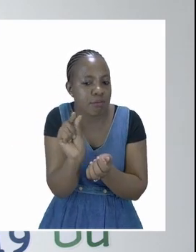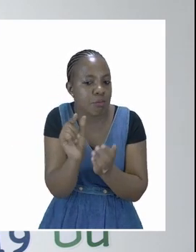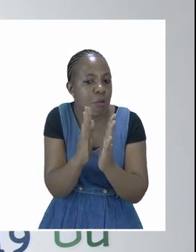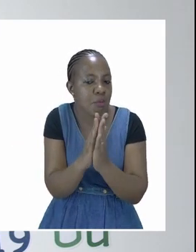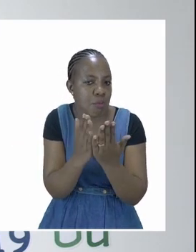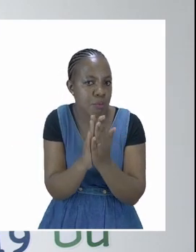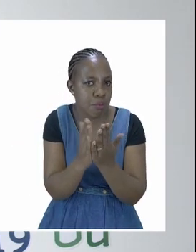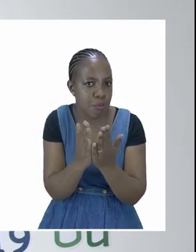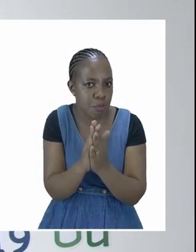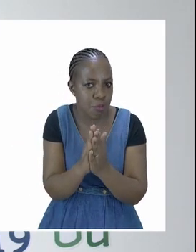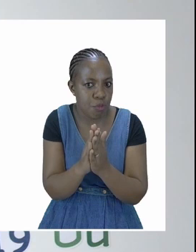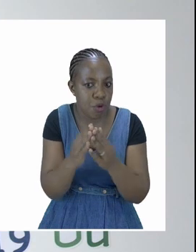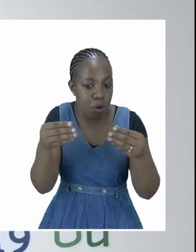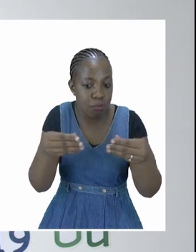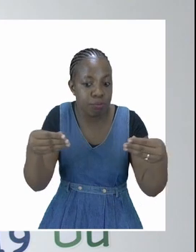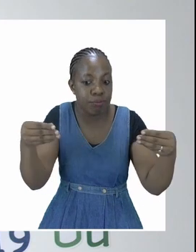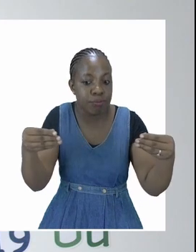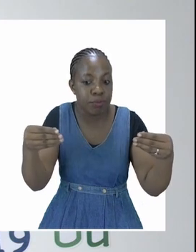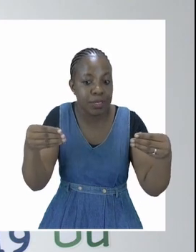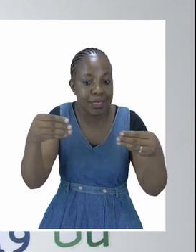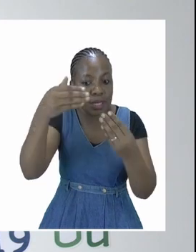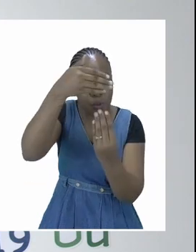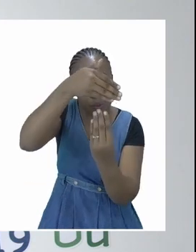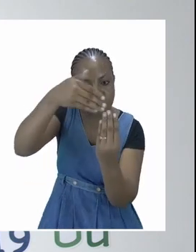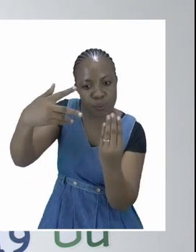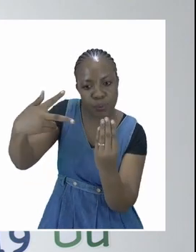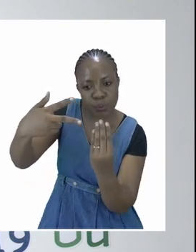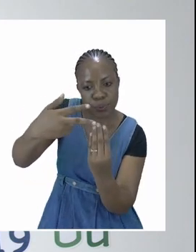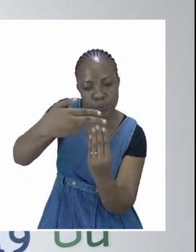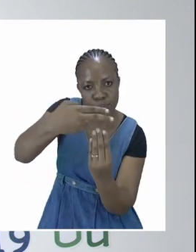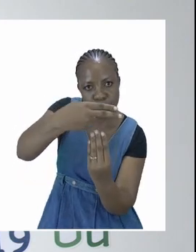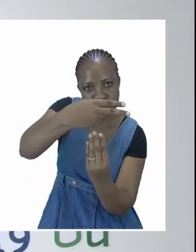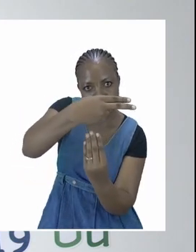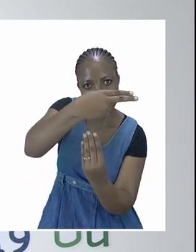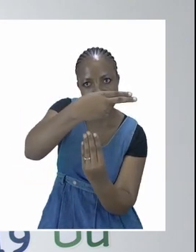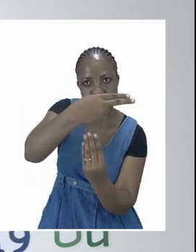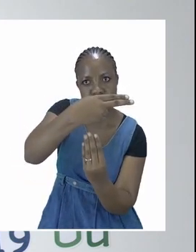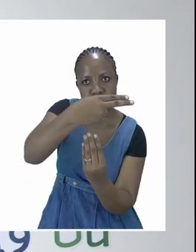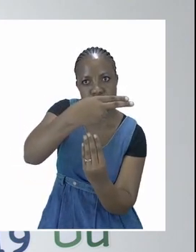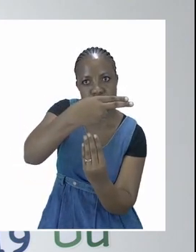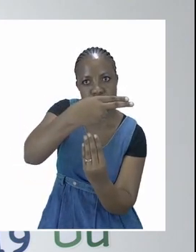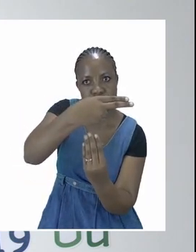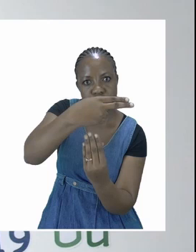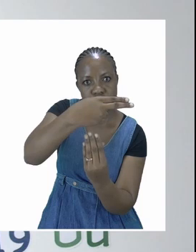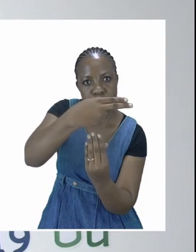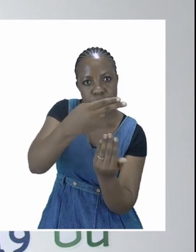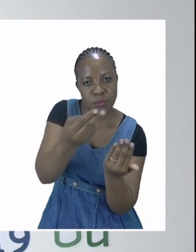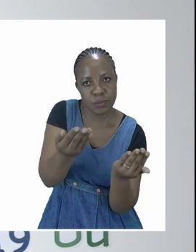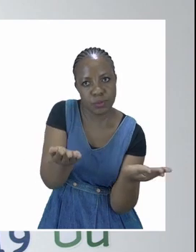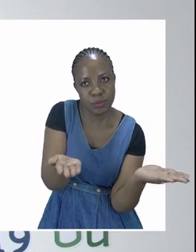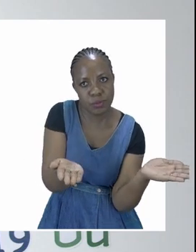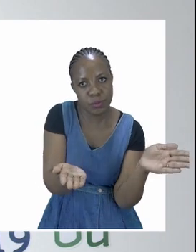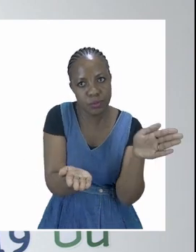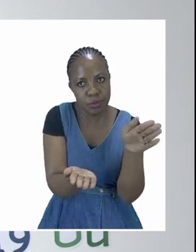booklet. Please cut the top of the lesson booklet with a pair of scissors and fold